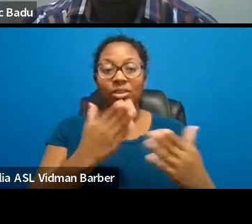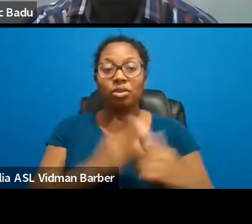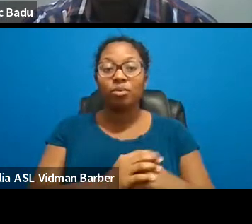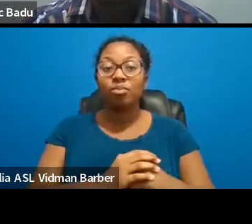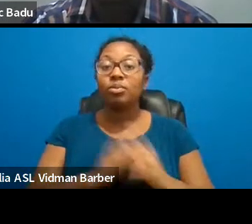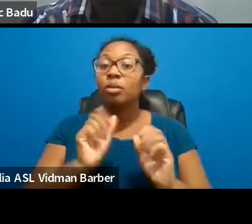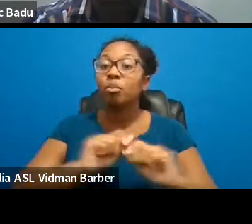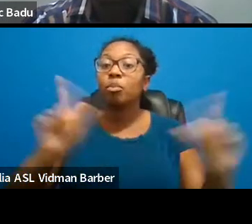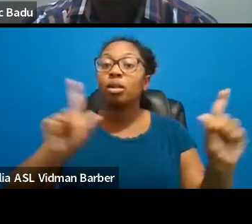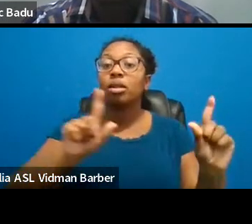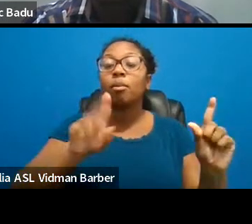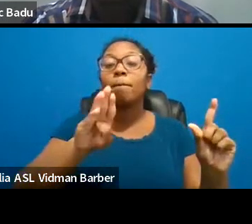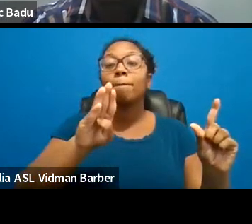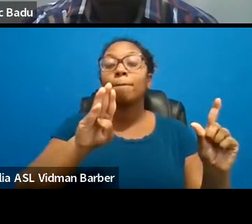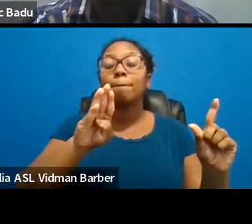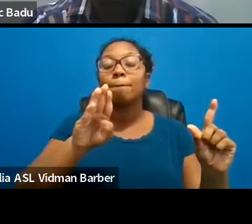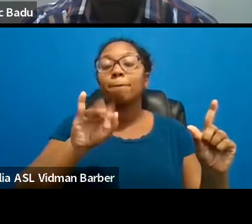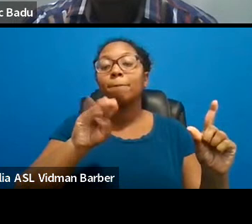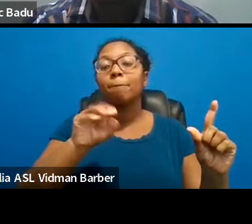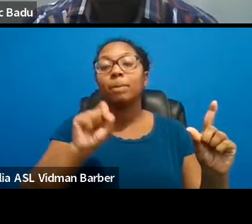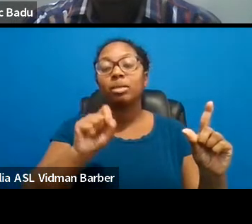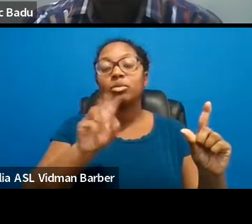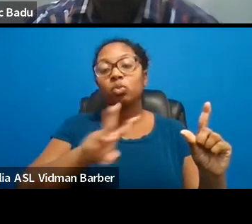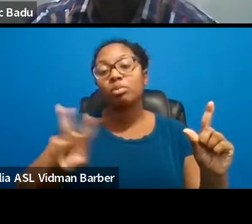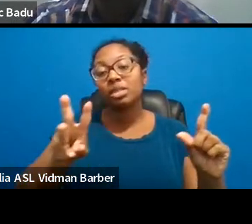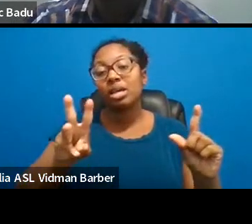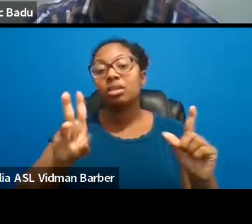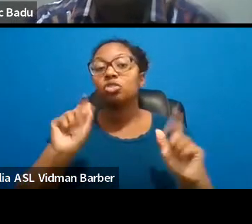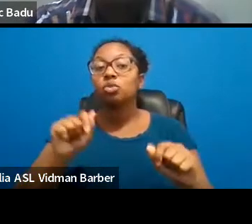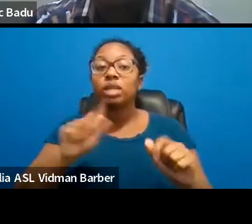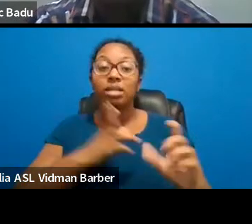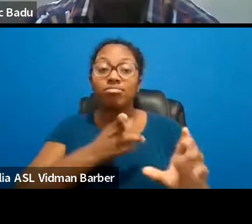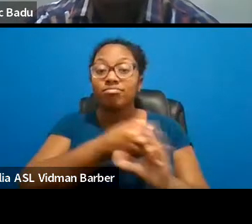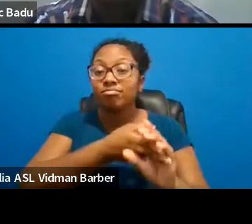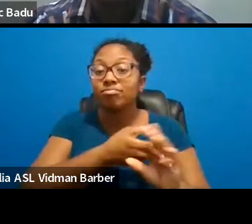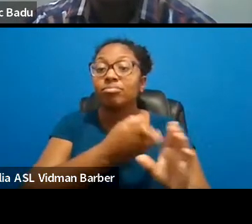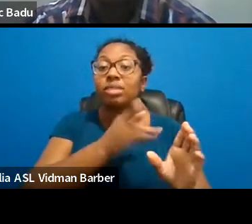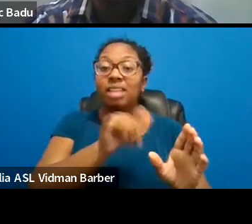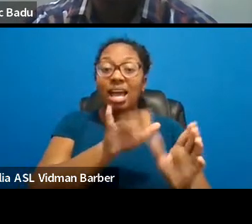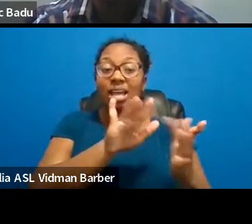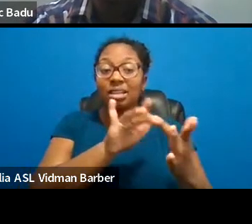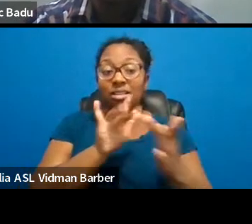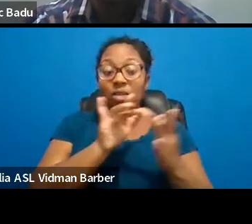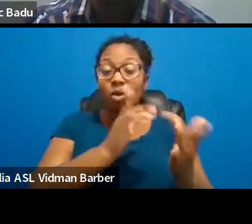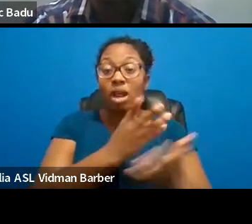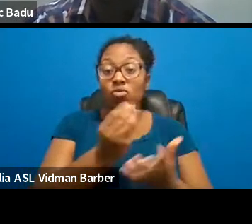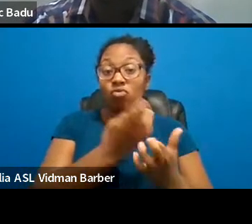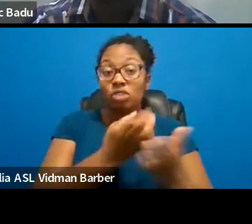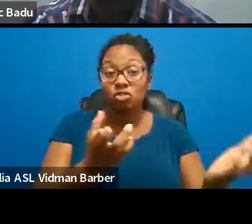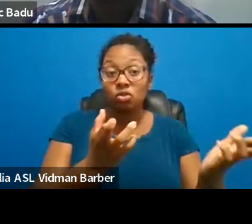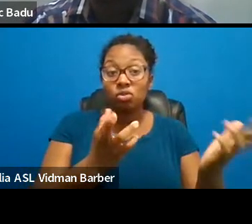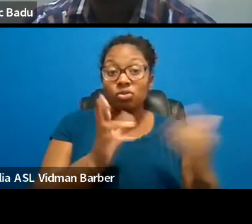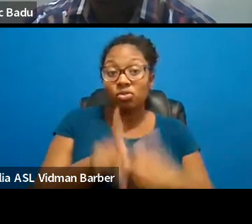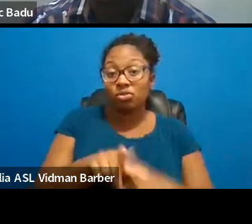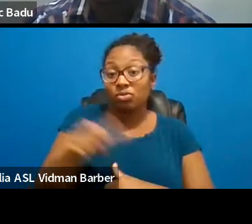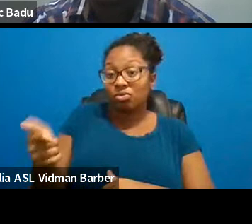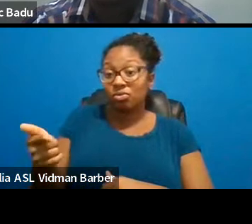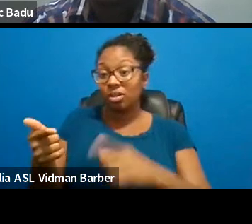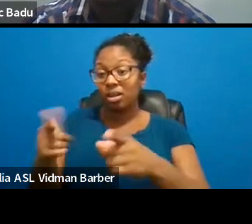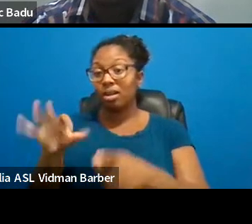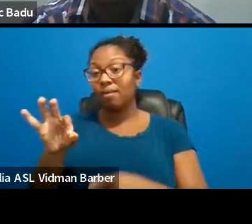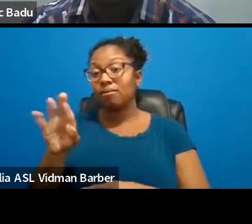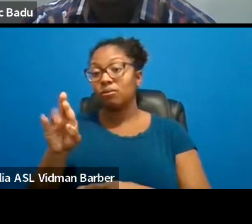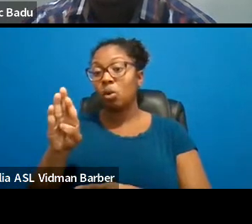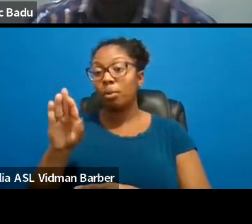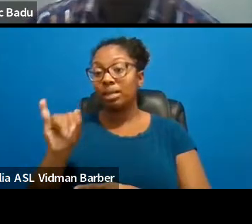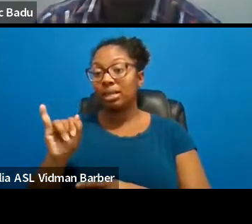BIMS website at blackandmarinescience.org so you can tap into that network and those resources. Passing it on to you, Mr. Forbi,